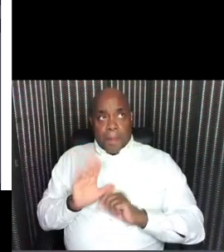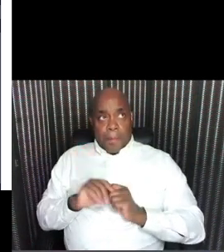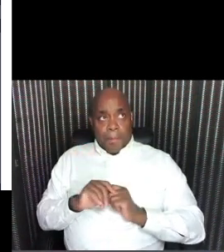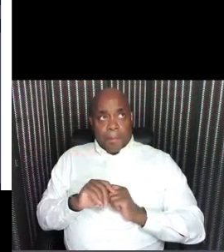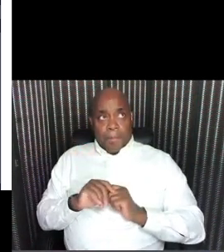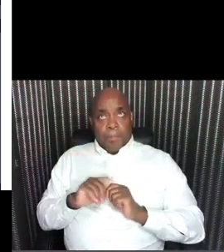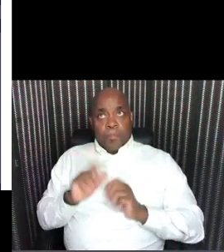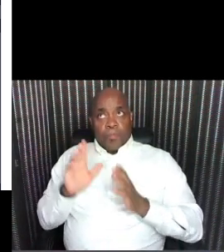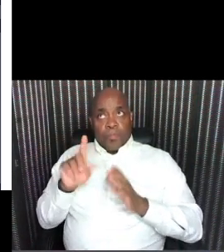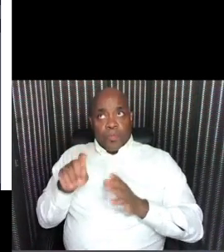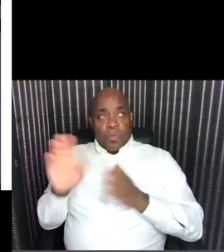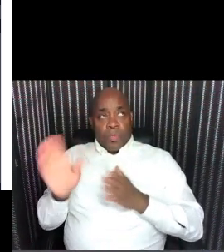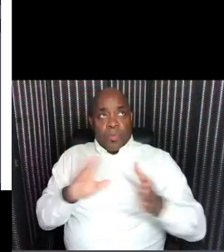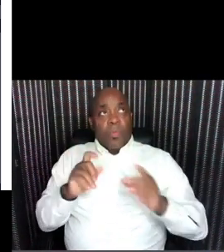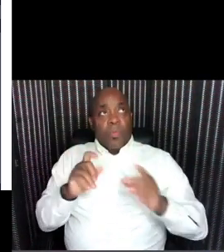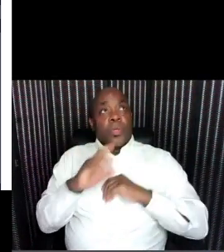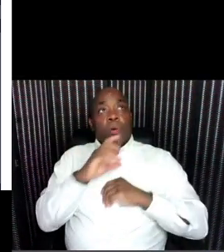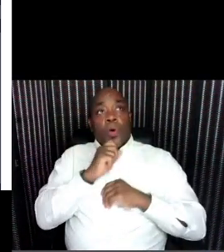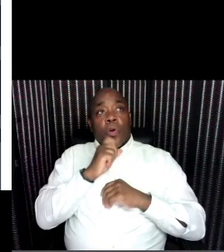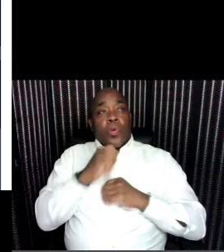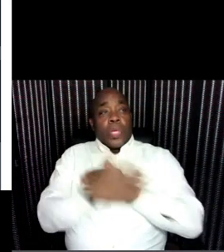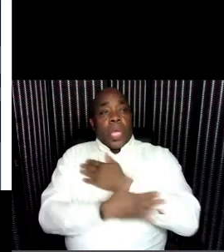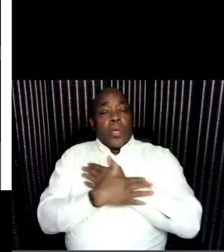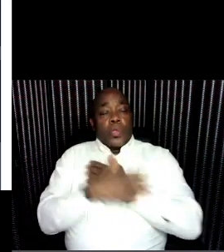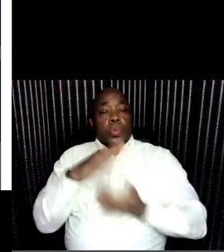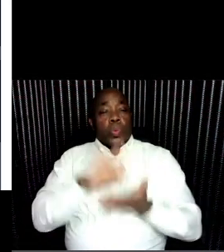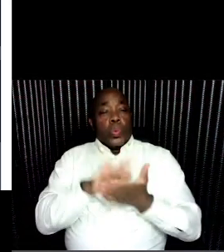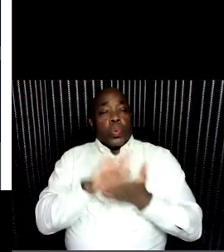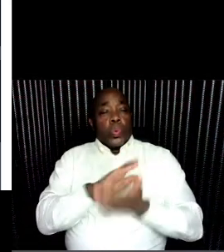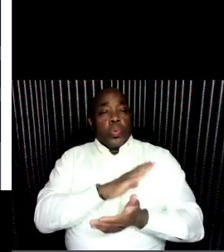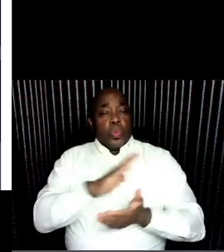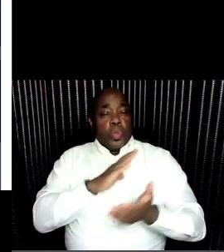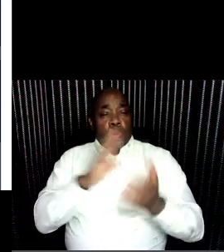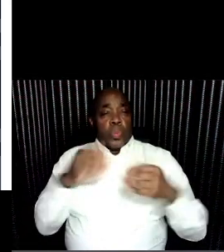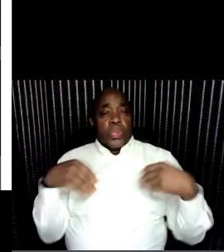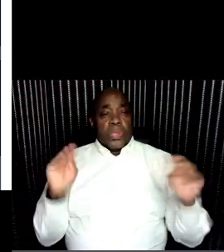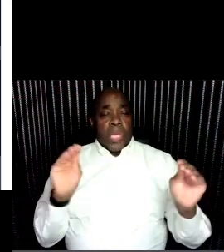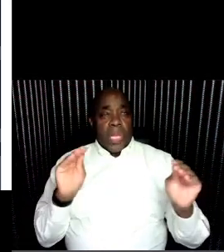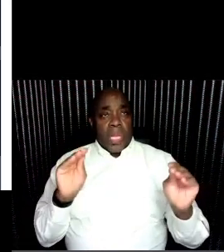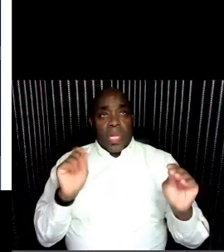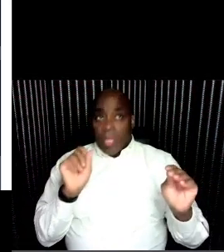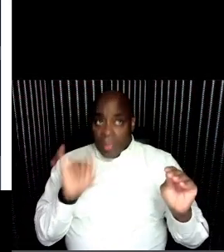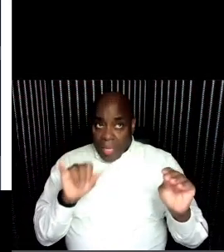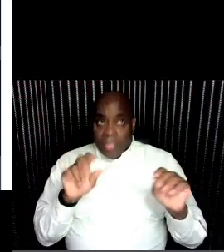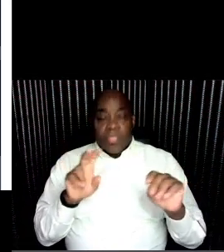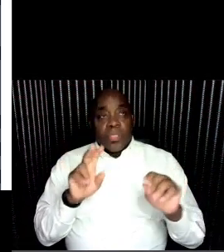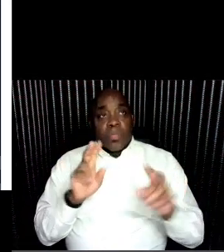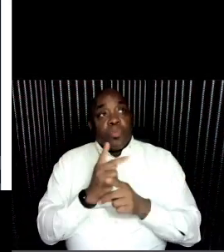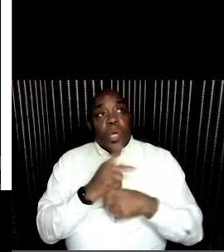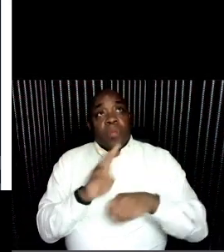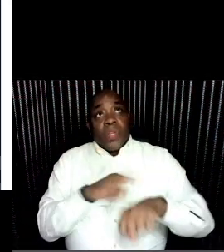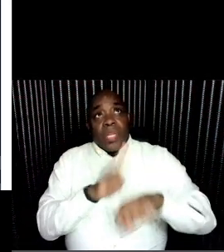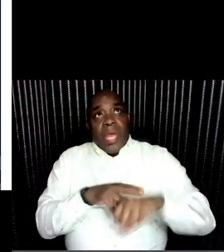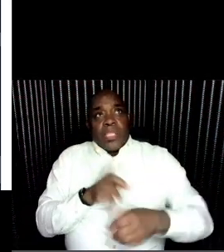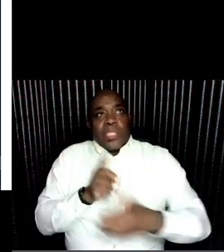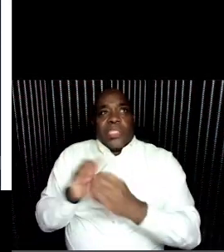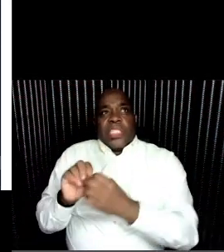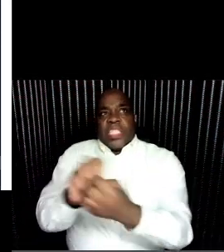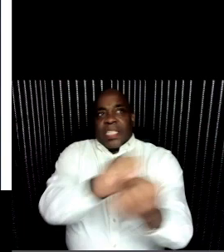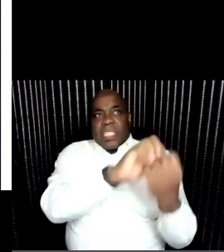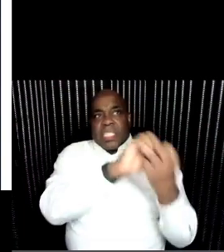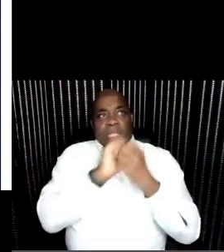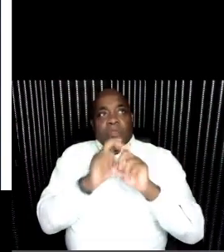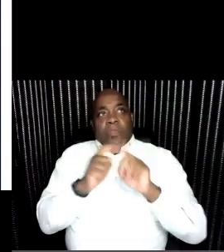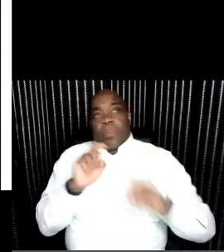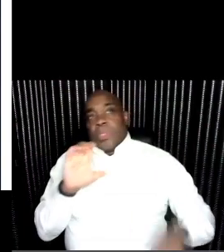the Orange County School Board. And this has been the product of a national debate. This is actually a CBS News